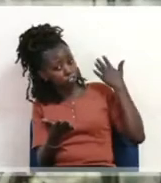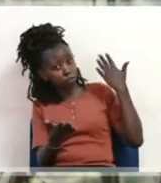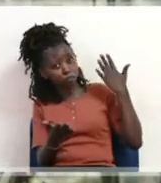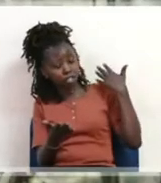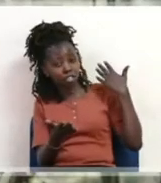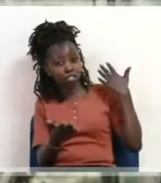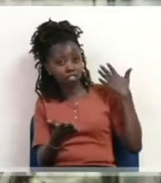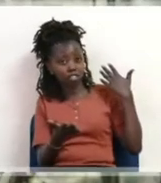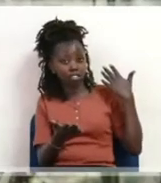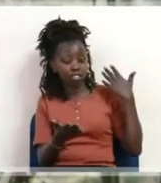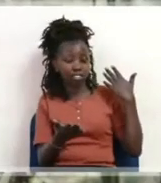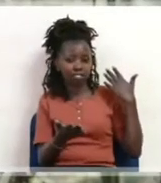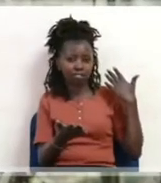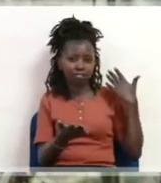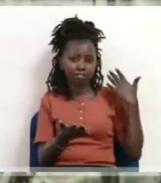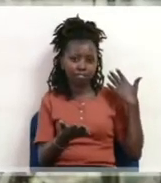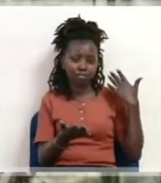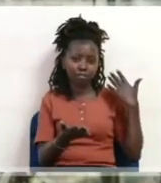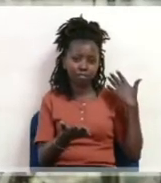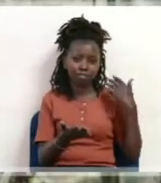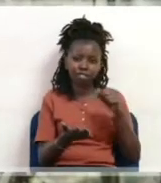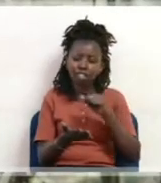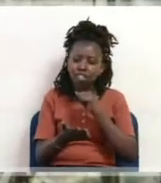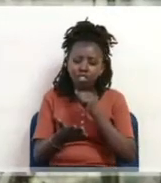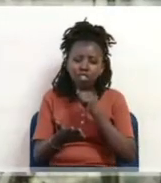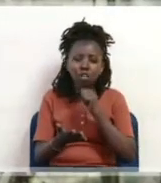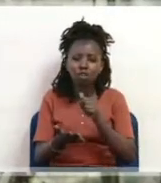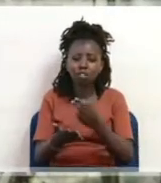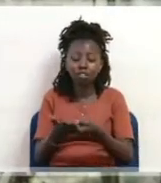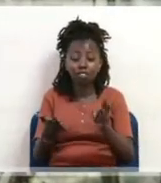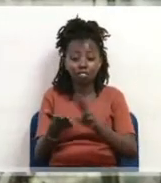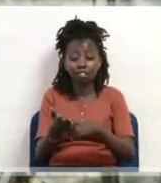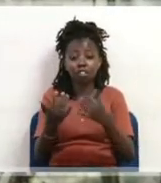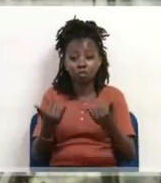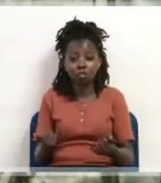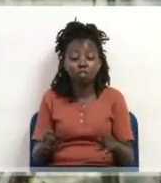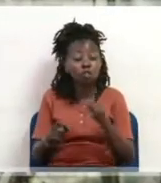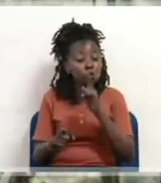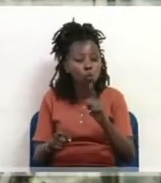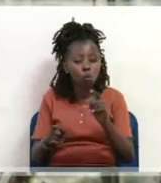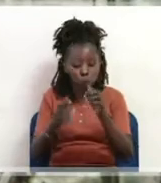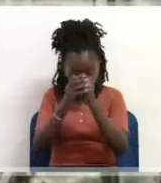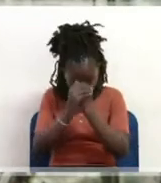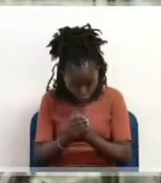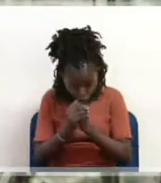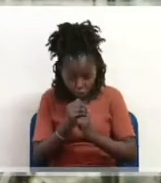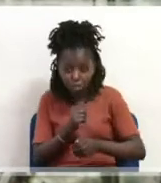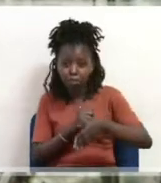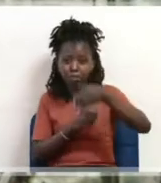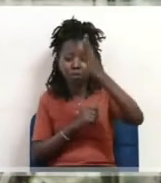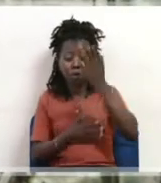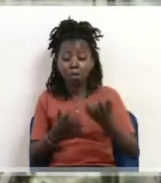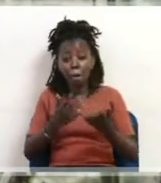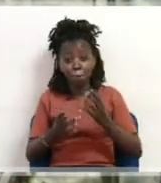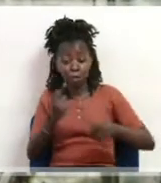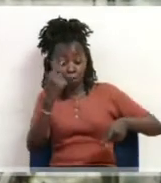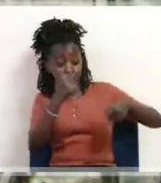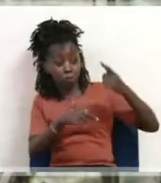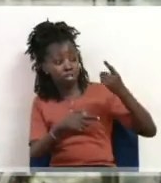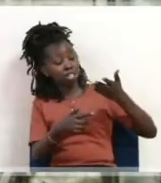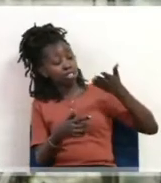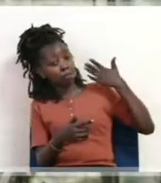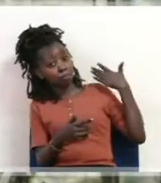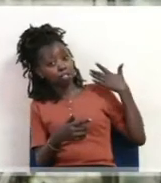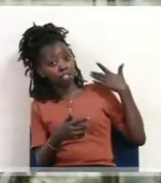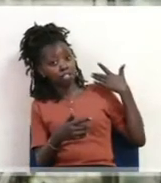You don't have to fail today. Worship God. Did you succeed in the past? Then you can live in your